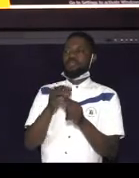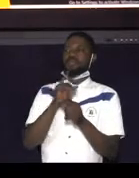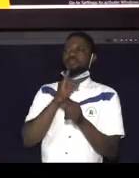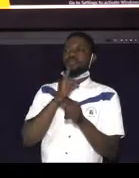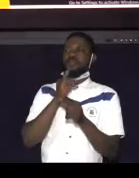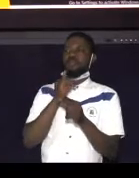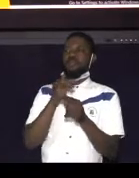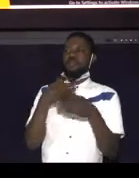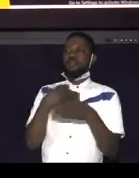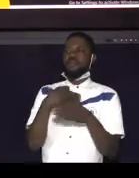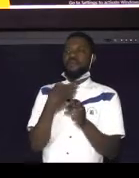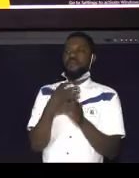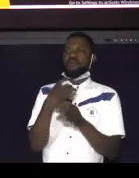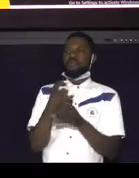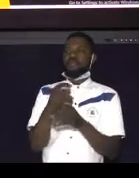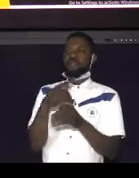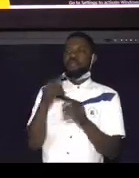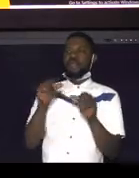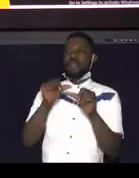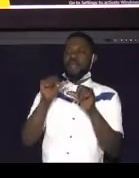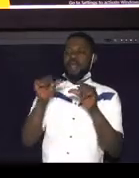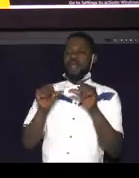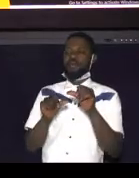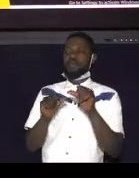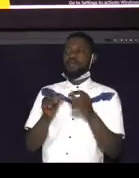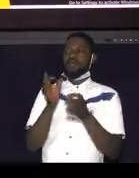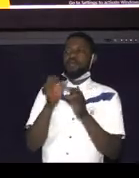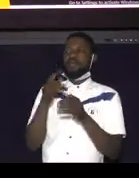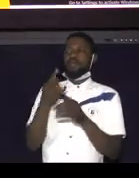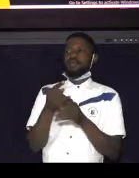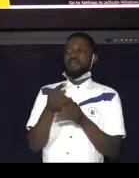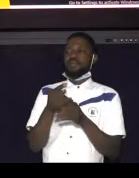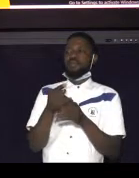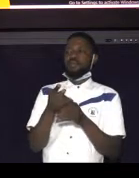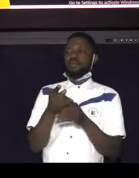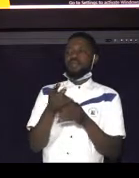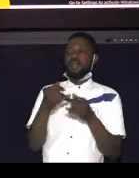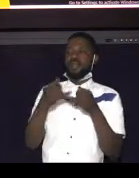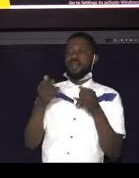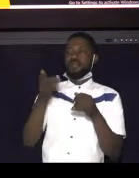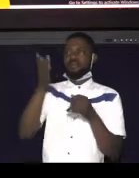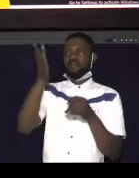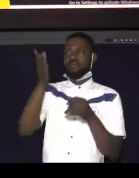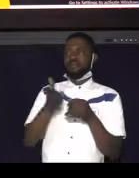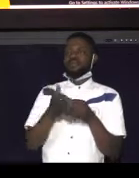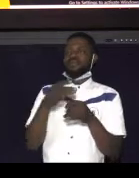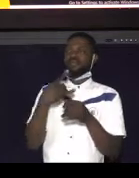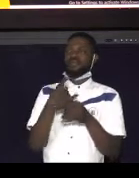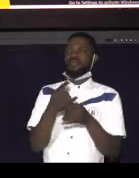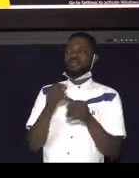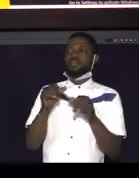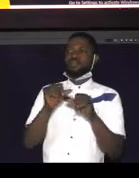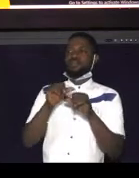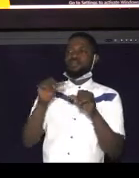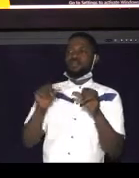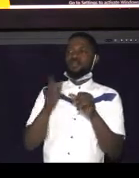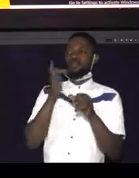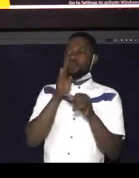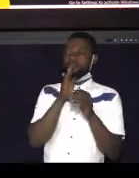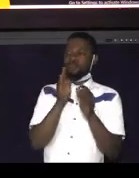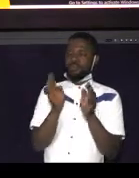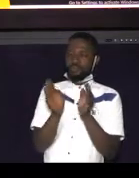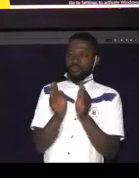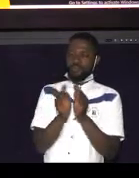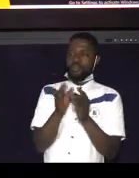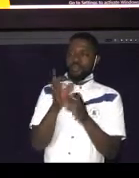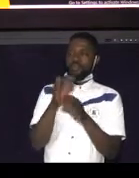them forms the angle. If this line had been angled lower, then the angle will be smaller. If it had